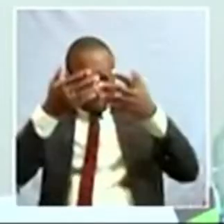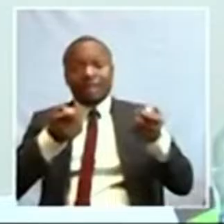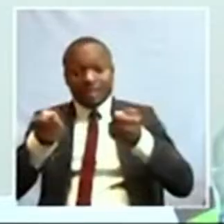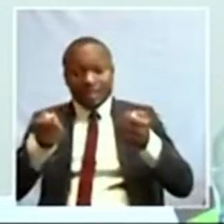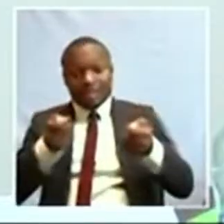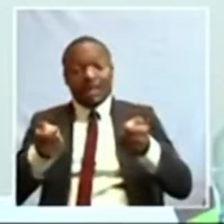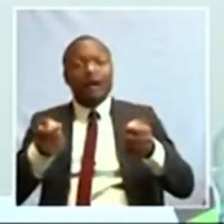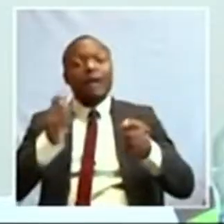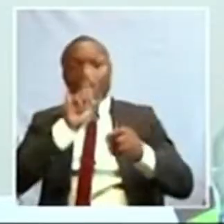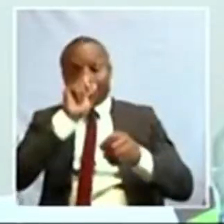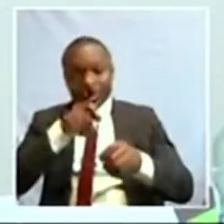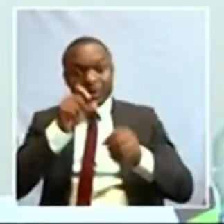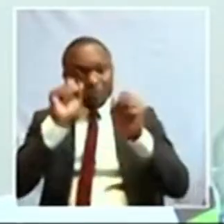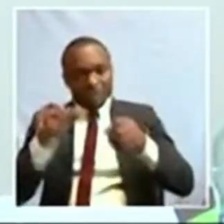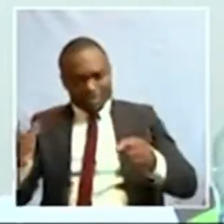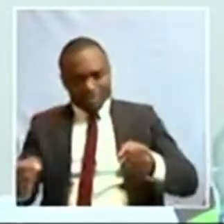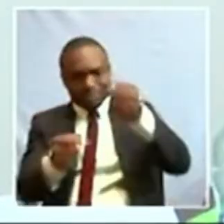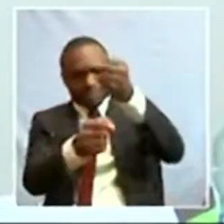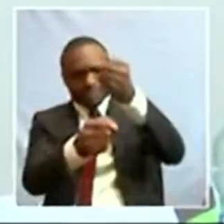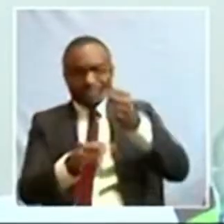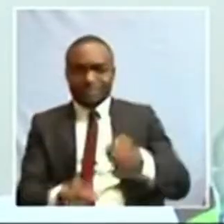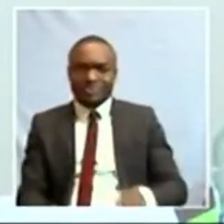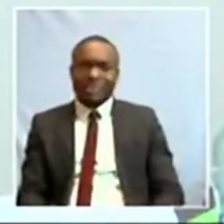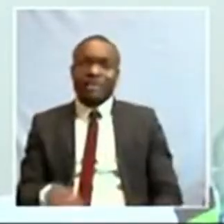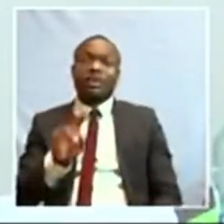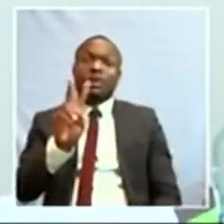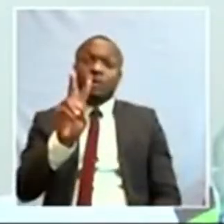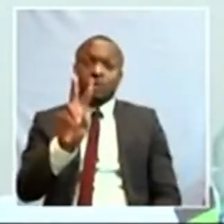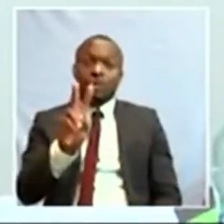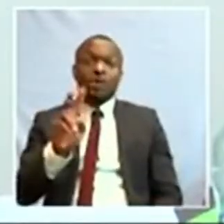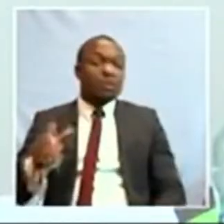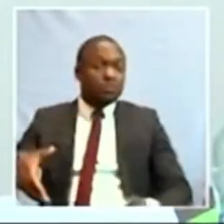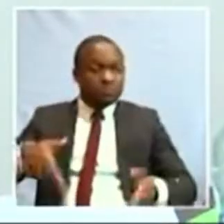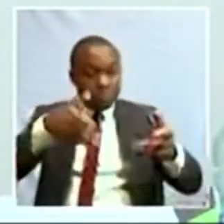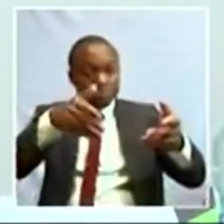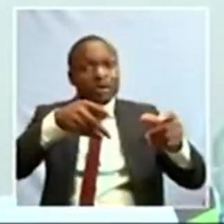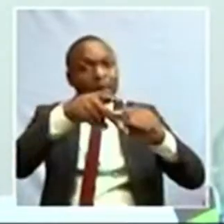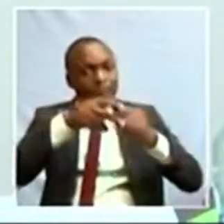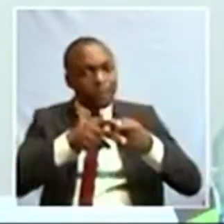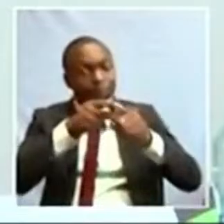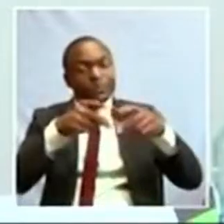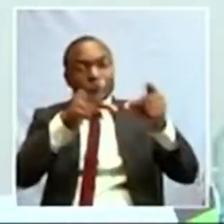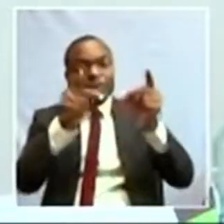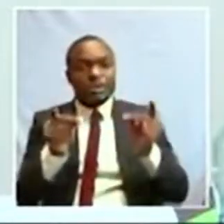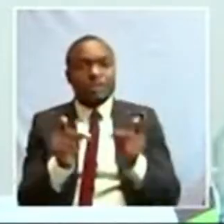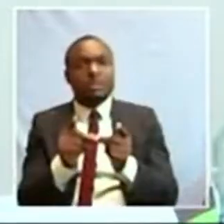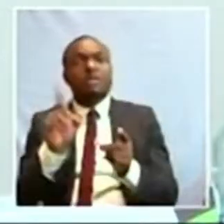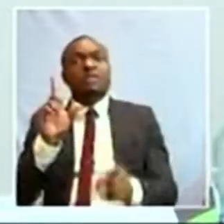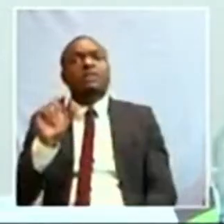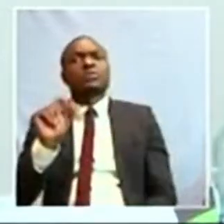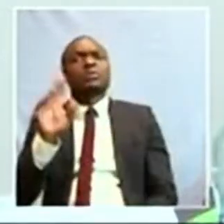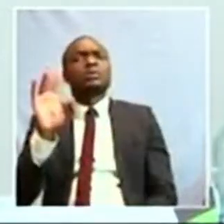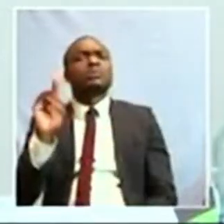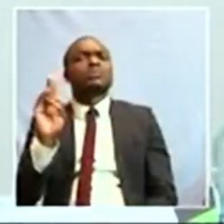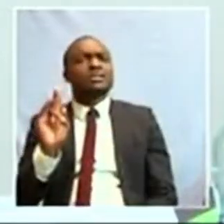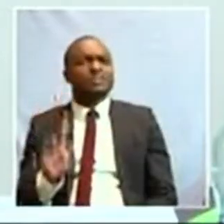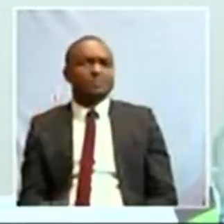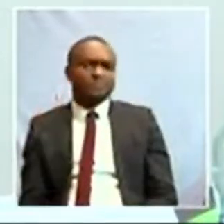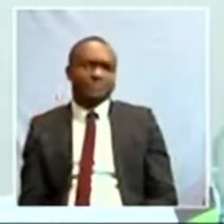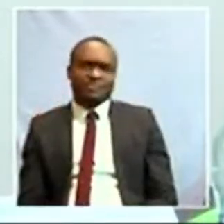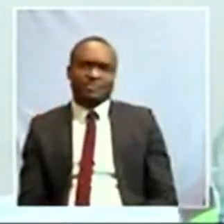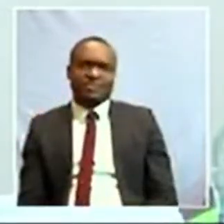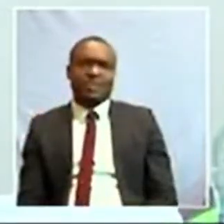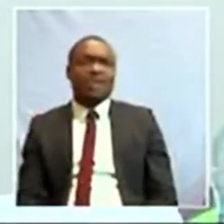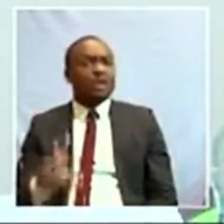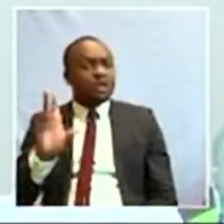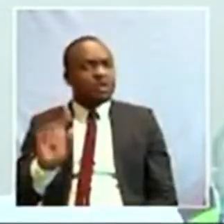we're going to replace it. Number two, you take it to a garage in 2017,